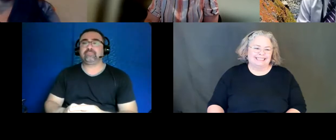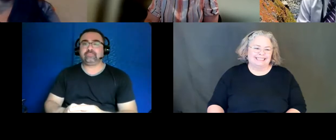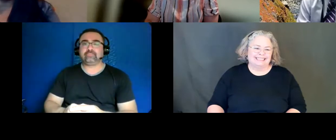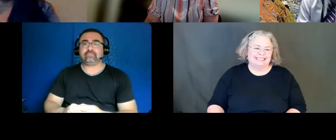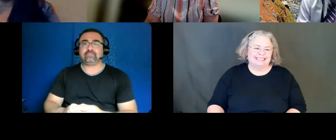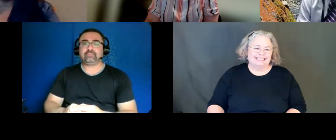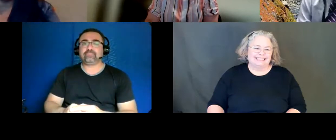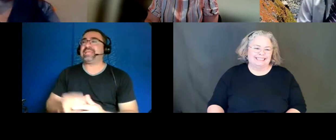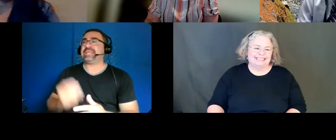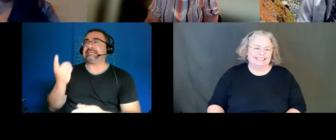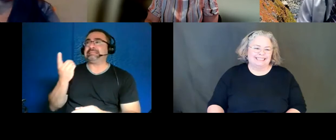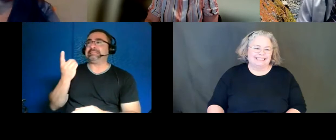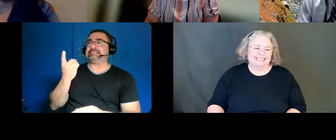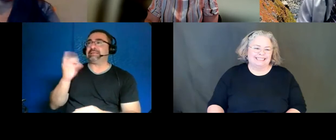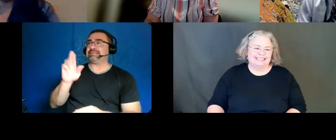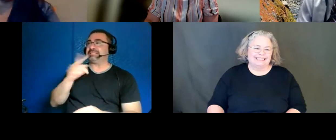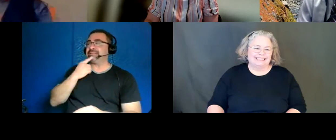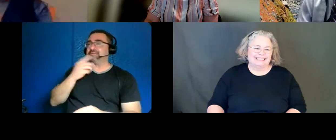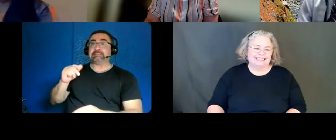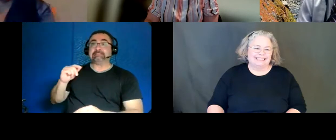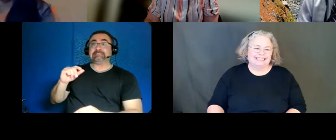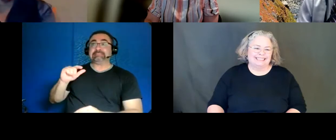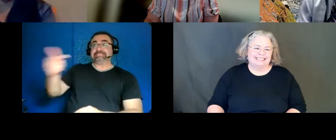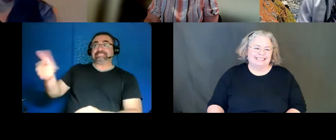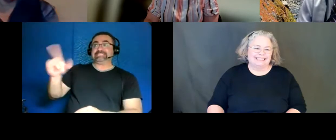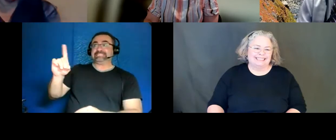I'll leave that for Dr. Cohen.